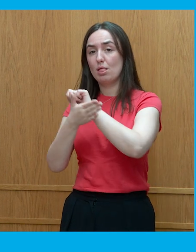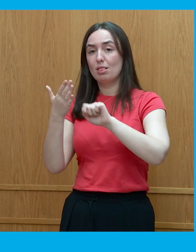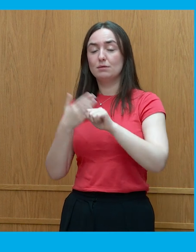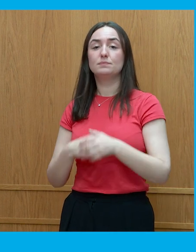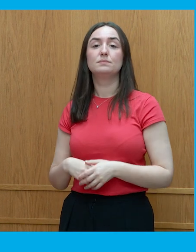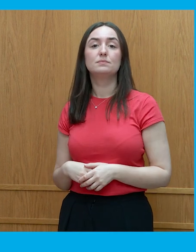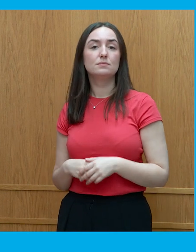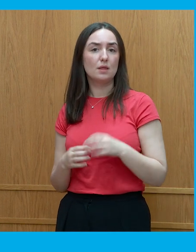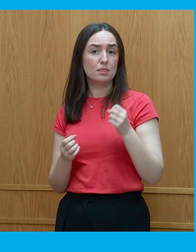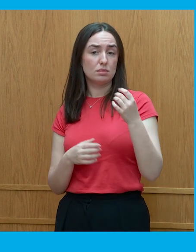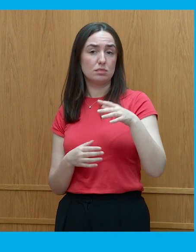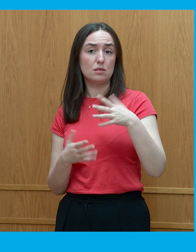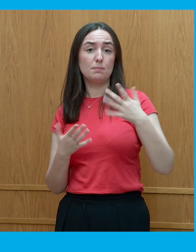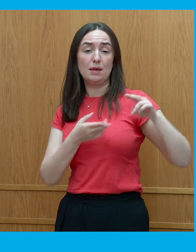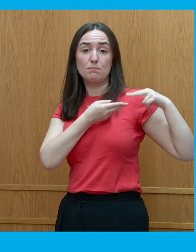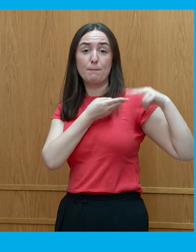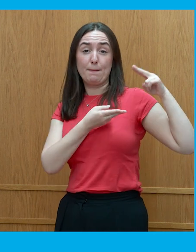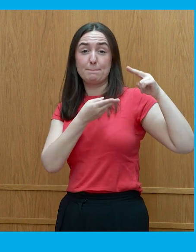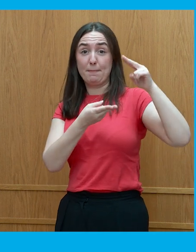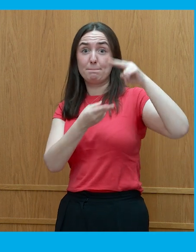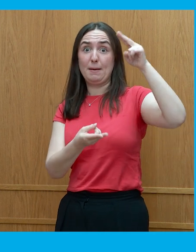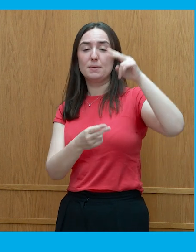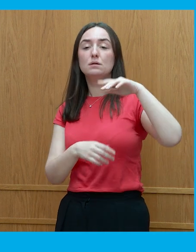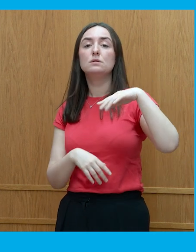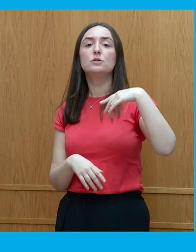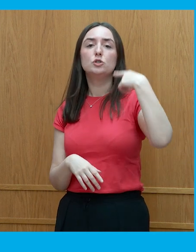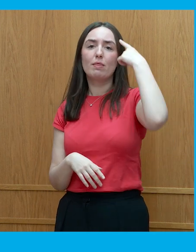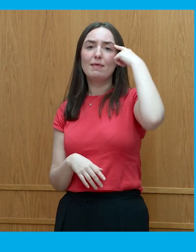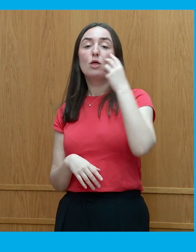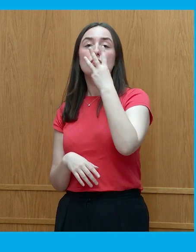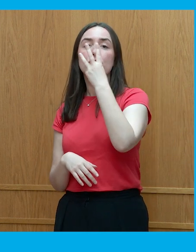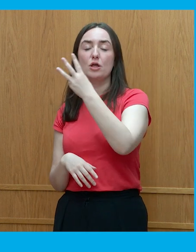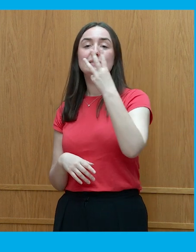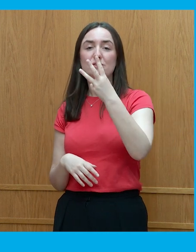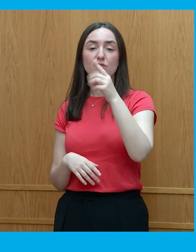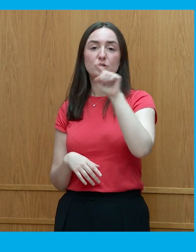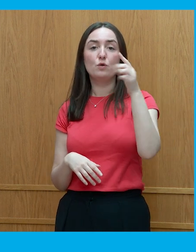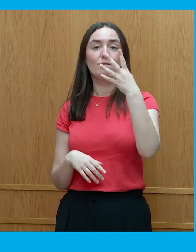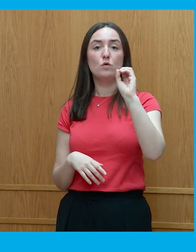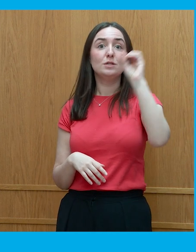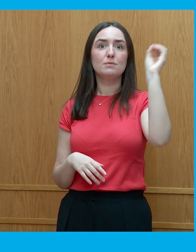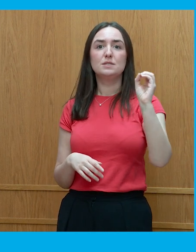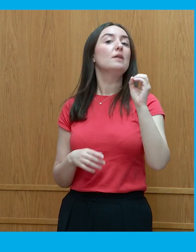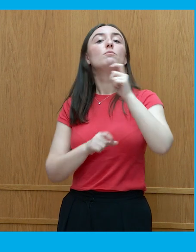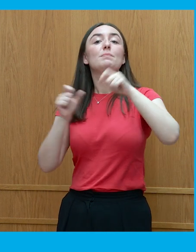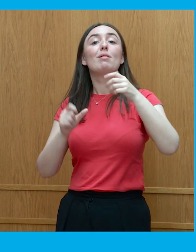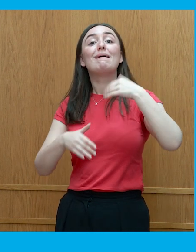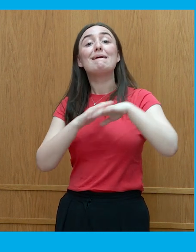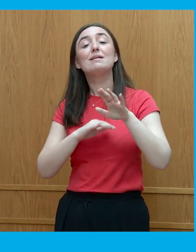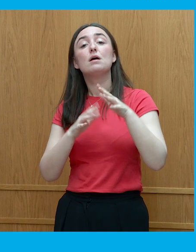election was 66.6%, so that's about 33-40% of people that don't vote in the state. So if you were to